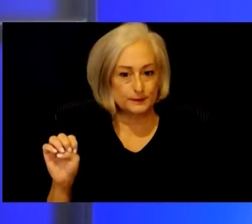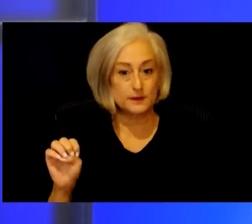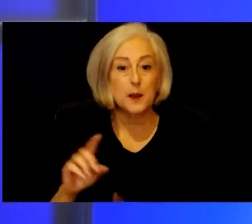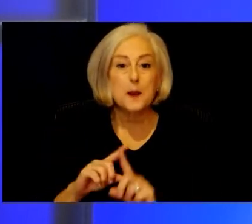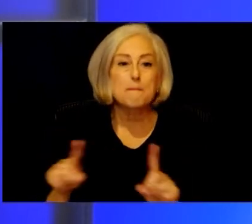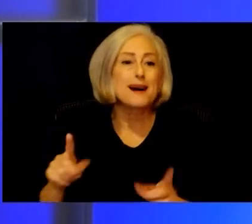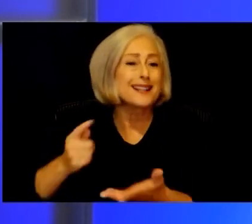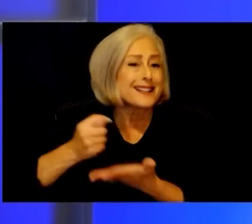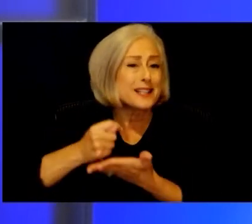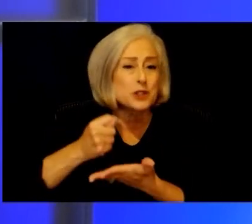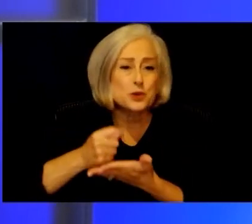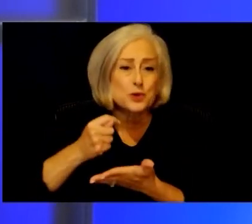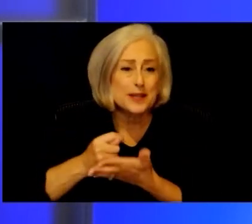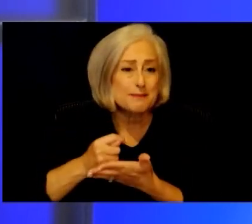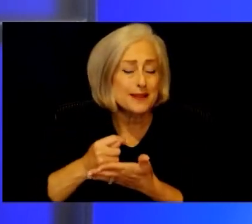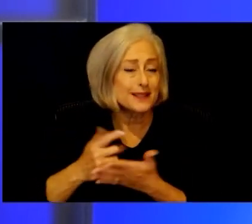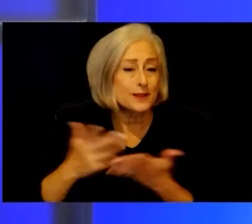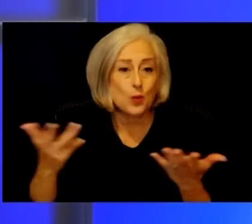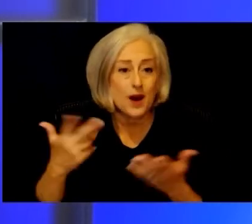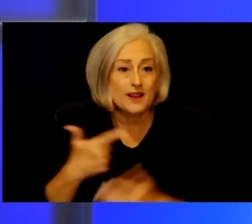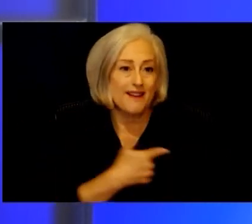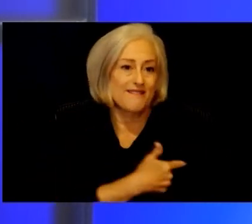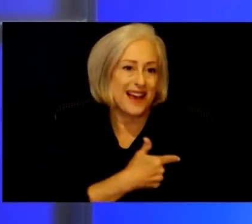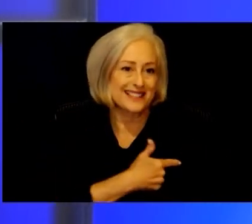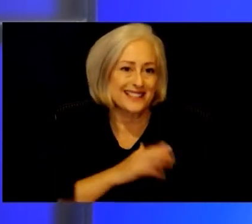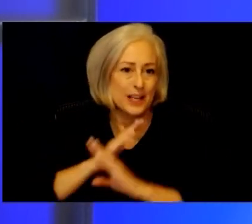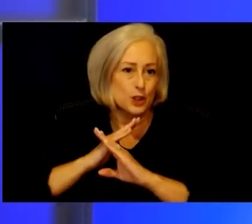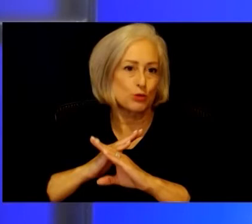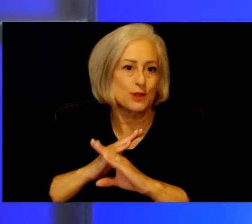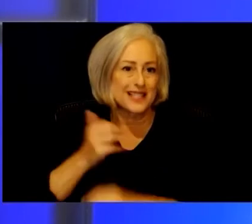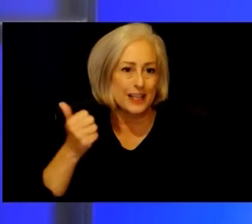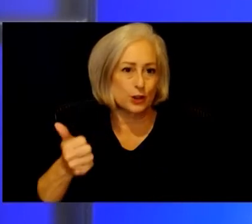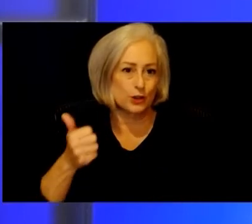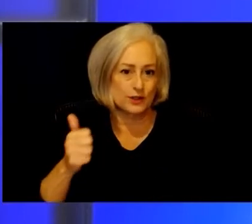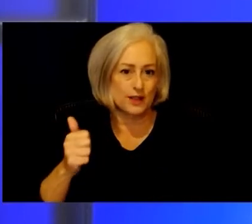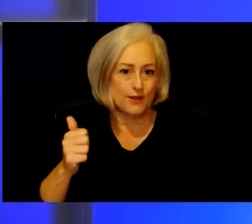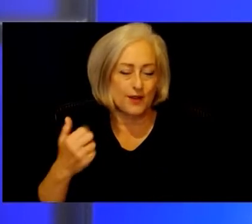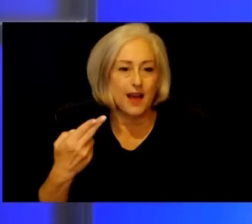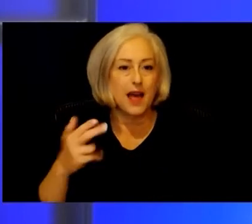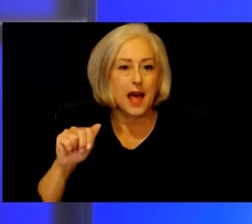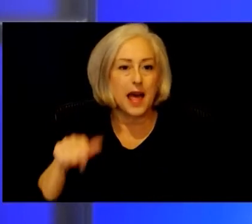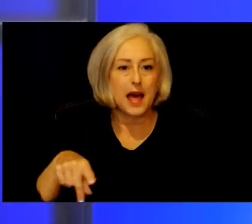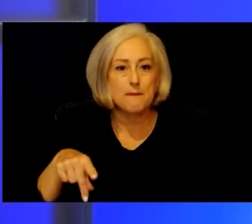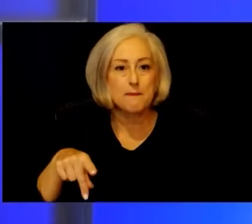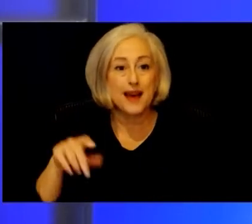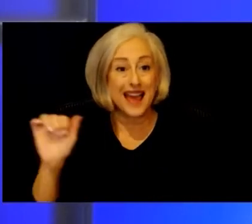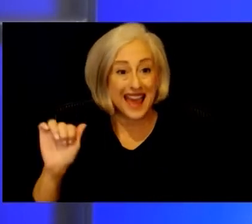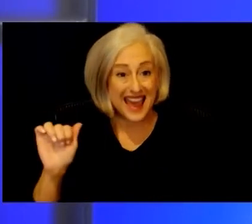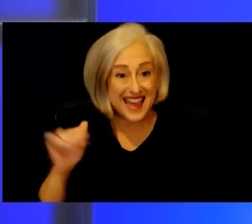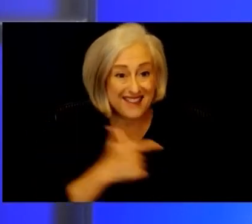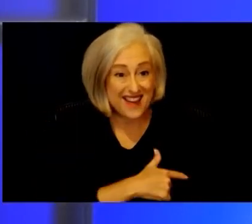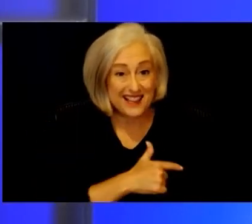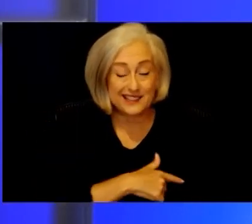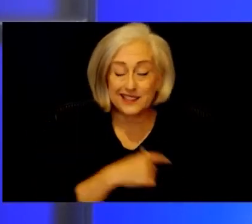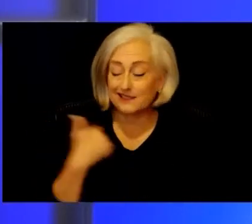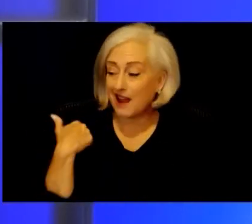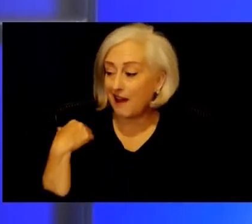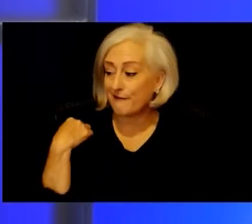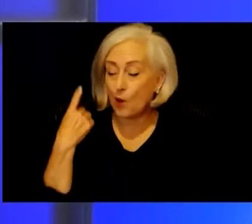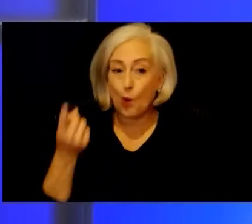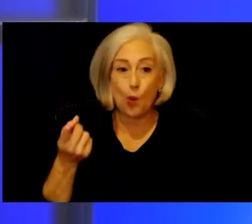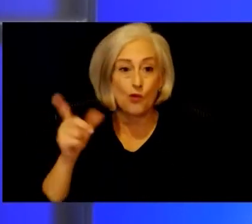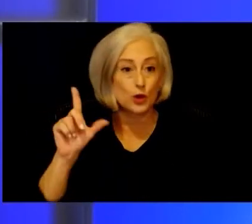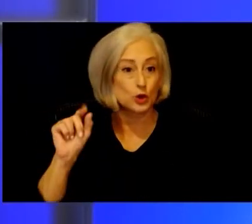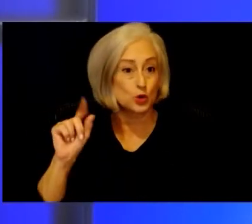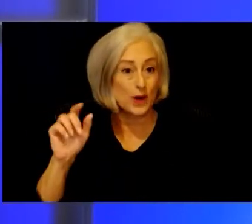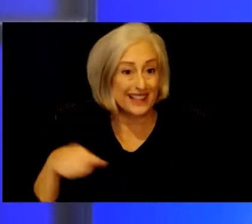is going to be vaccination to protect yourself. As you mentioned, the hepatitis A vaccine that we've had for over 20 years is very